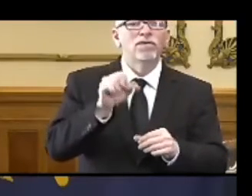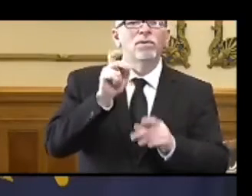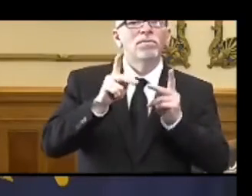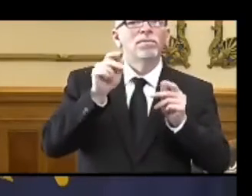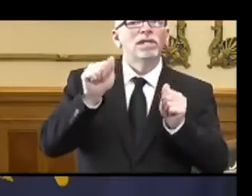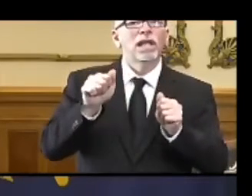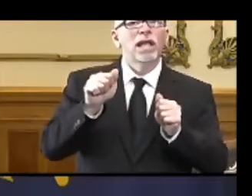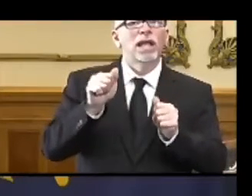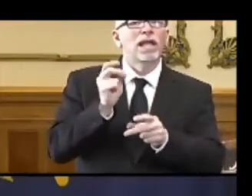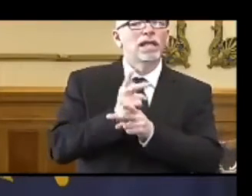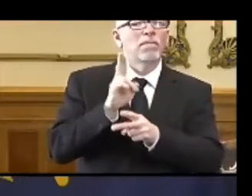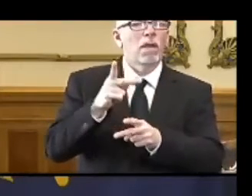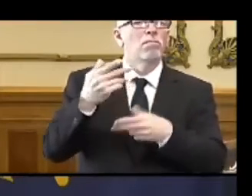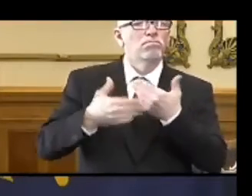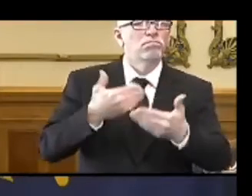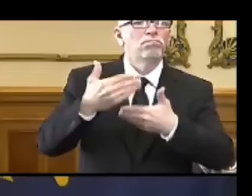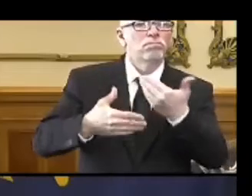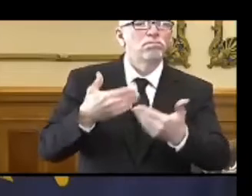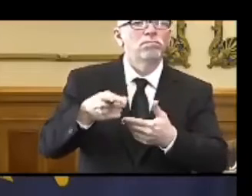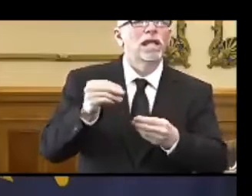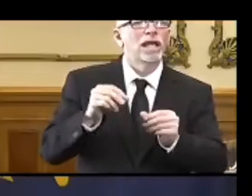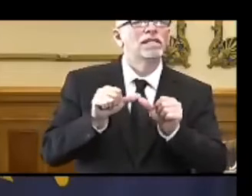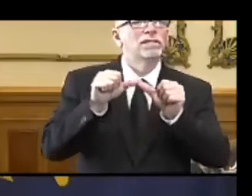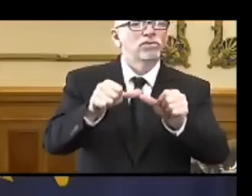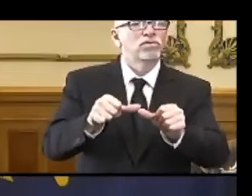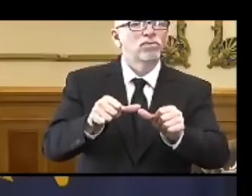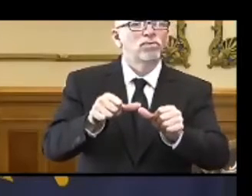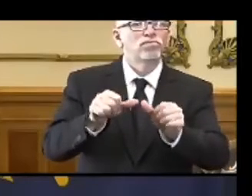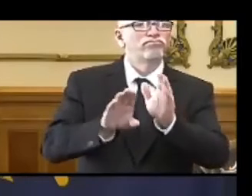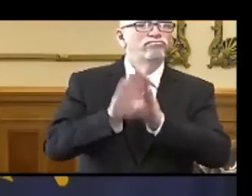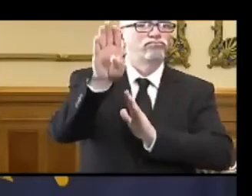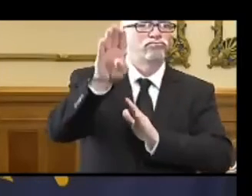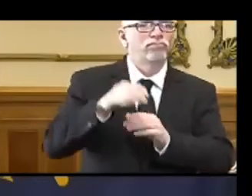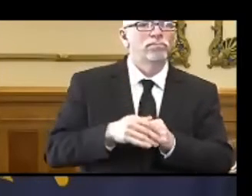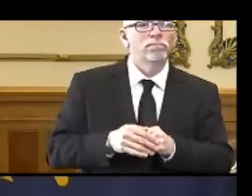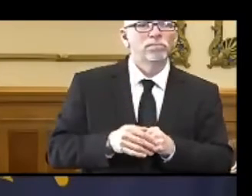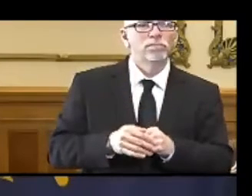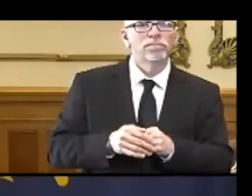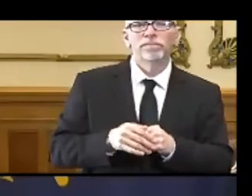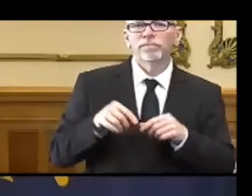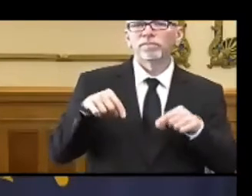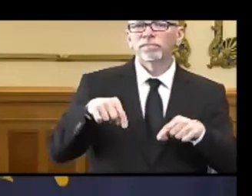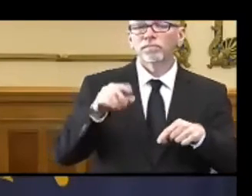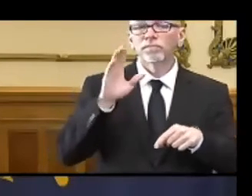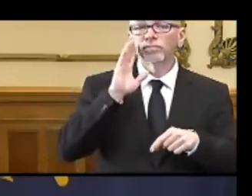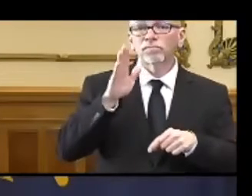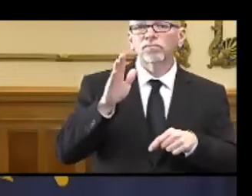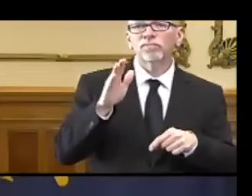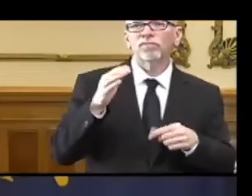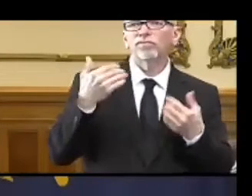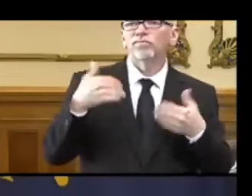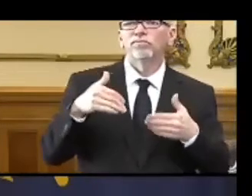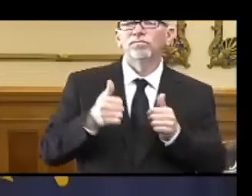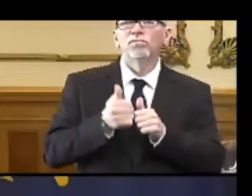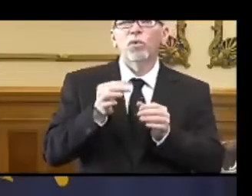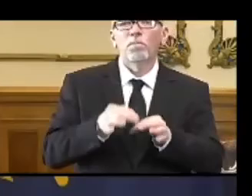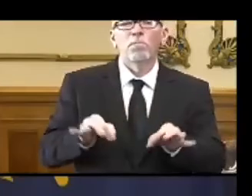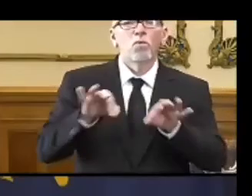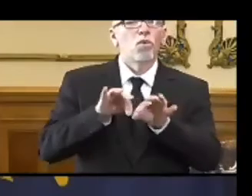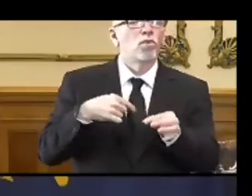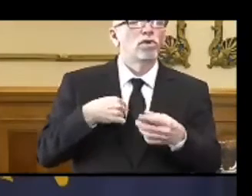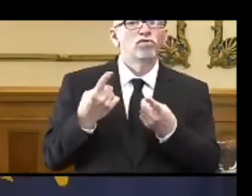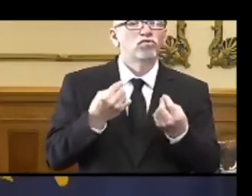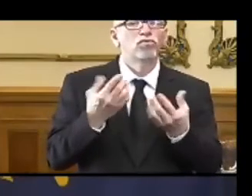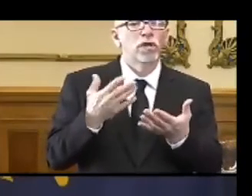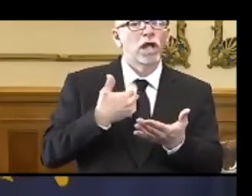can not just keep up, but to continue to excel. This is going to be hand in glove the most important thing we do.